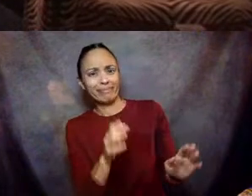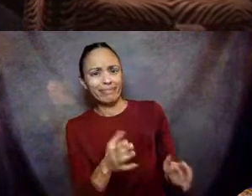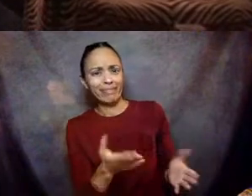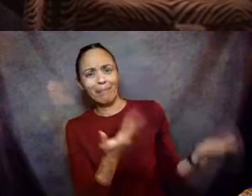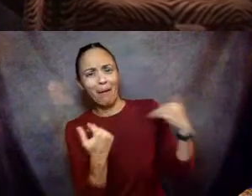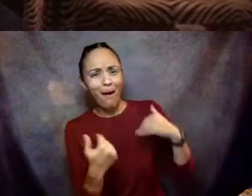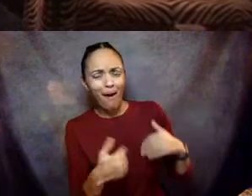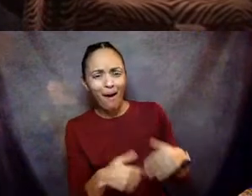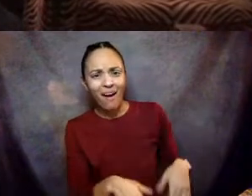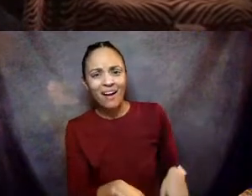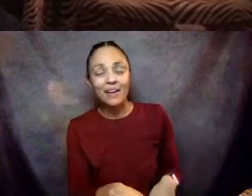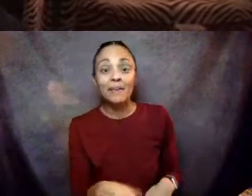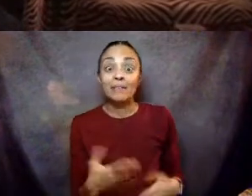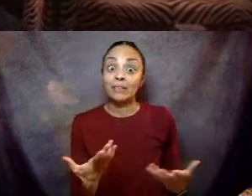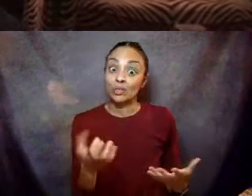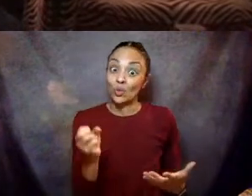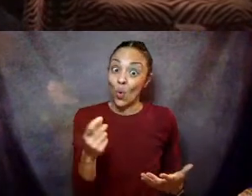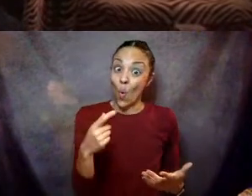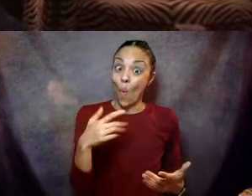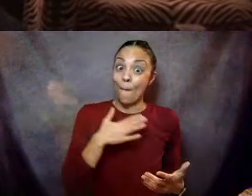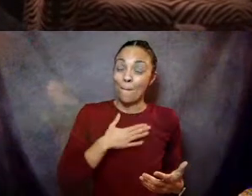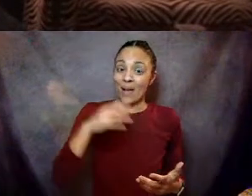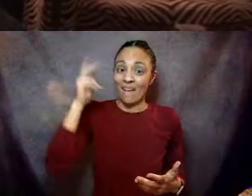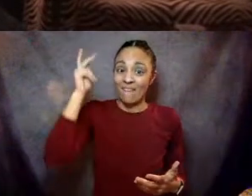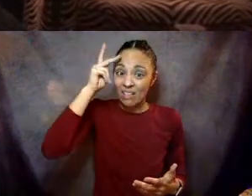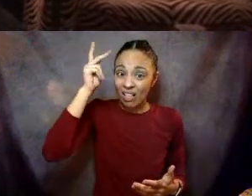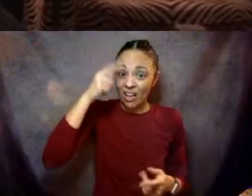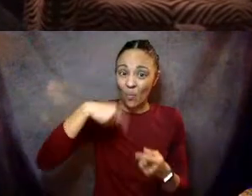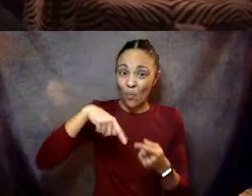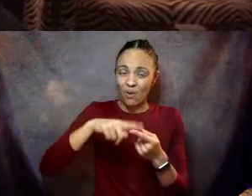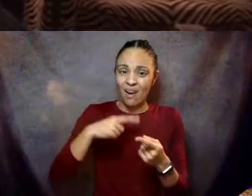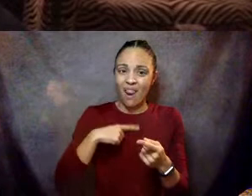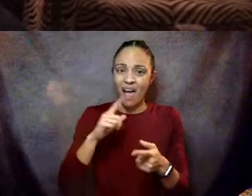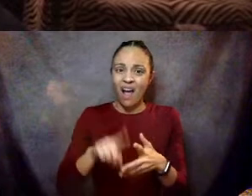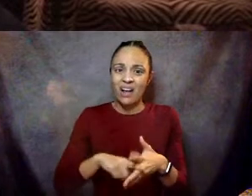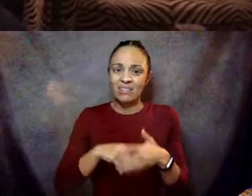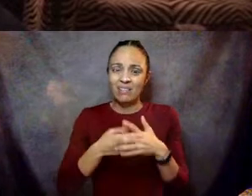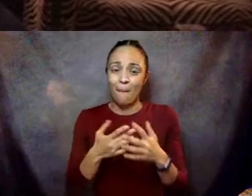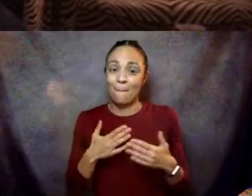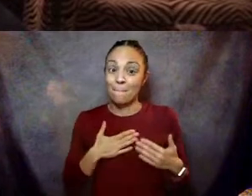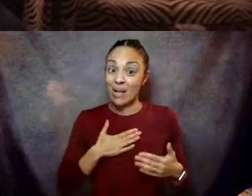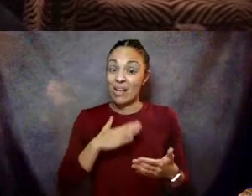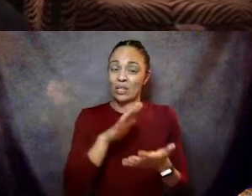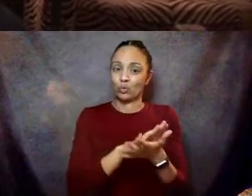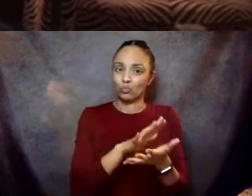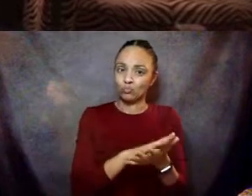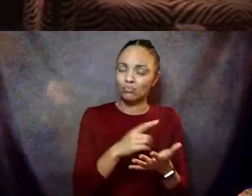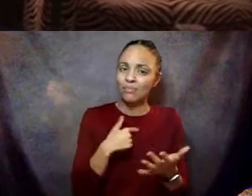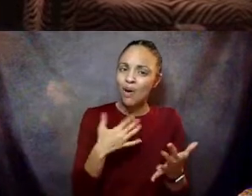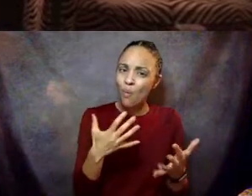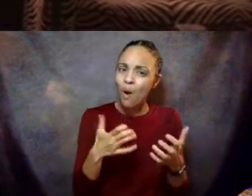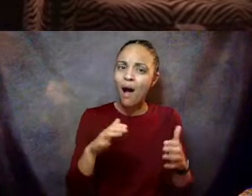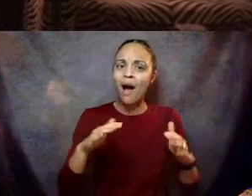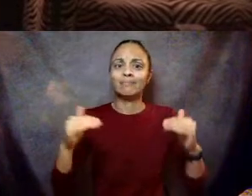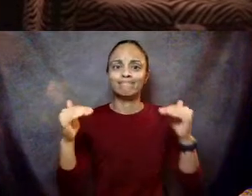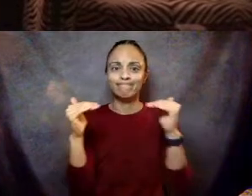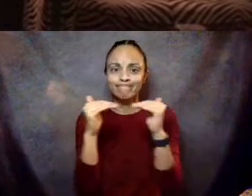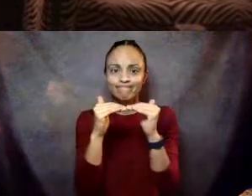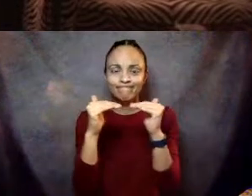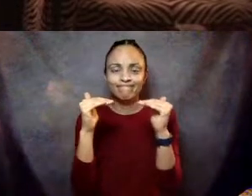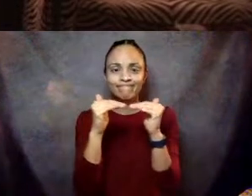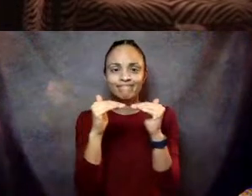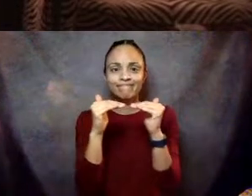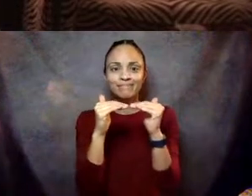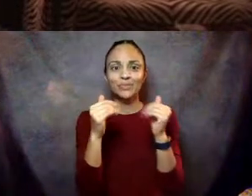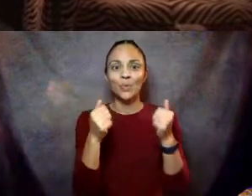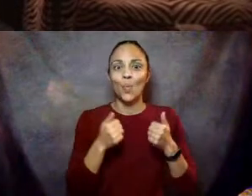And my philosophy when I opened my institute was a balance between serious study and fun. So we don't really hit our children.